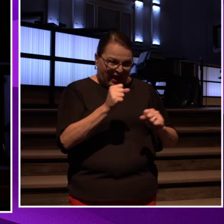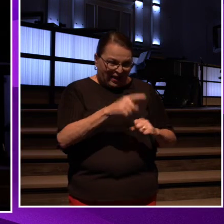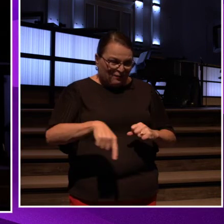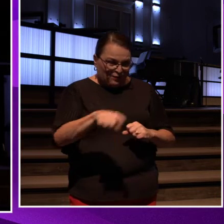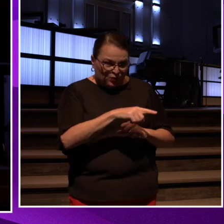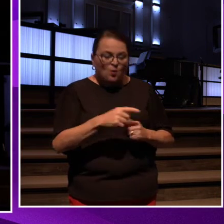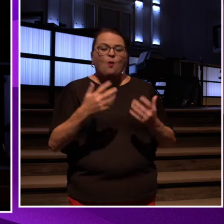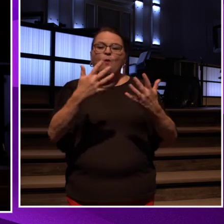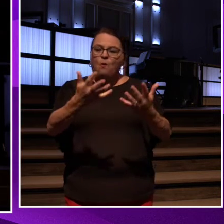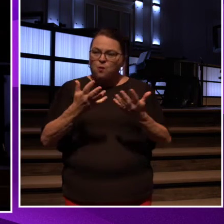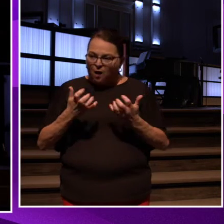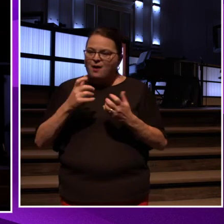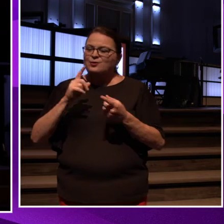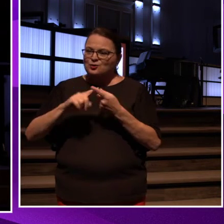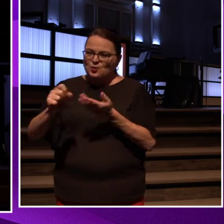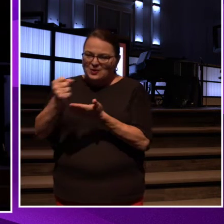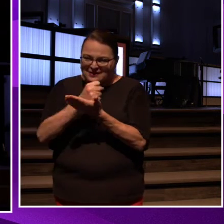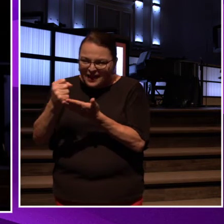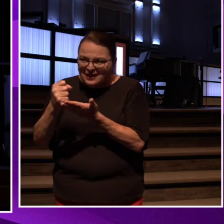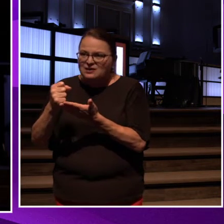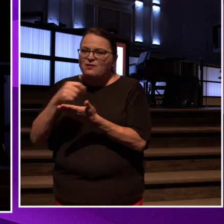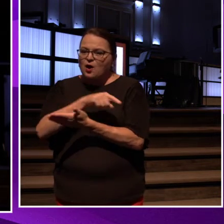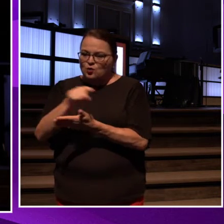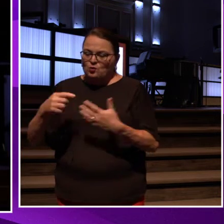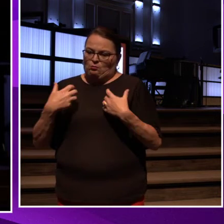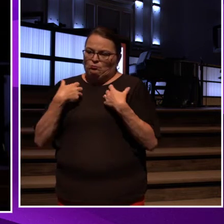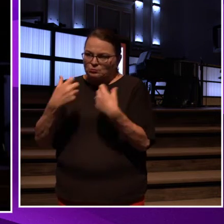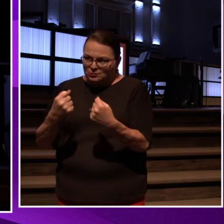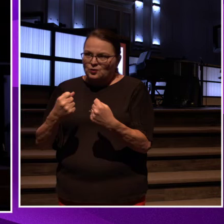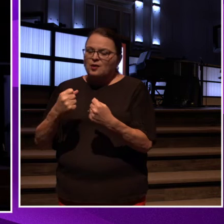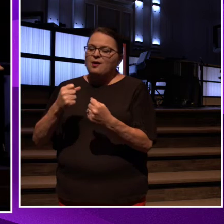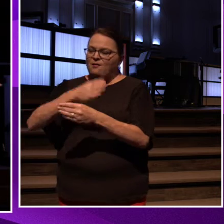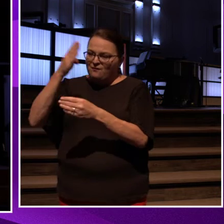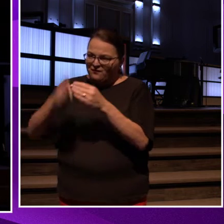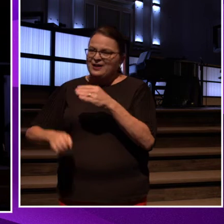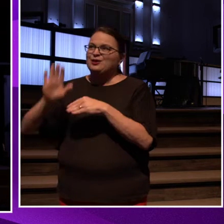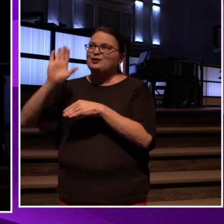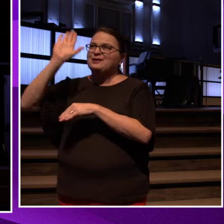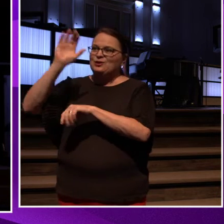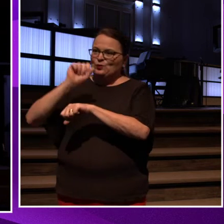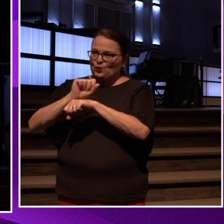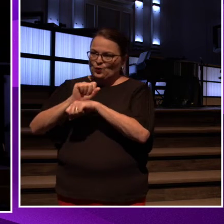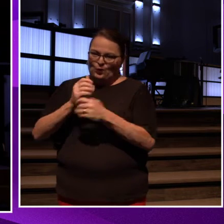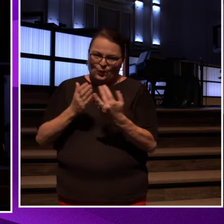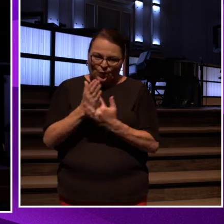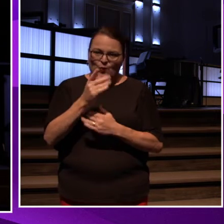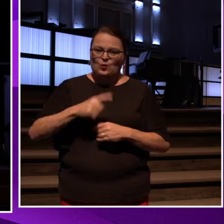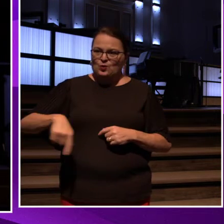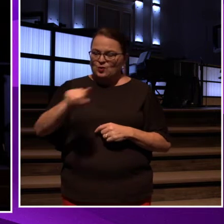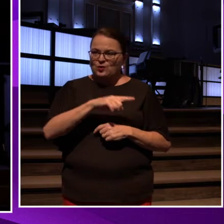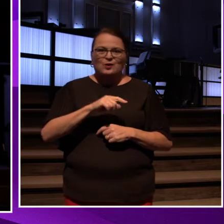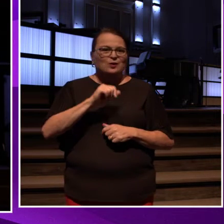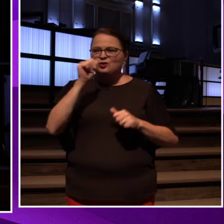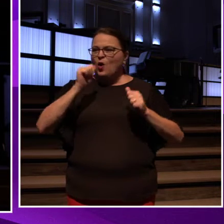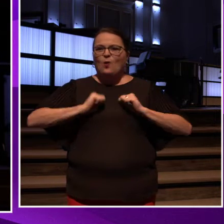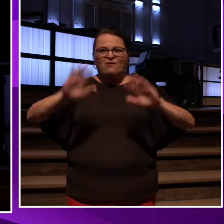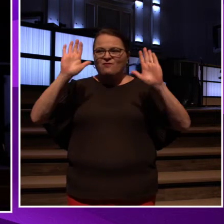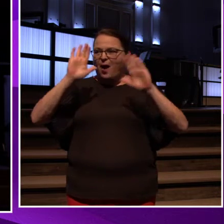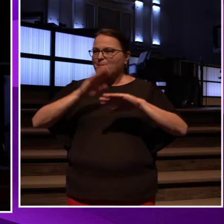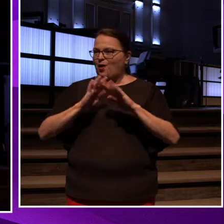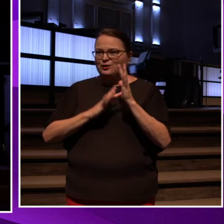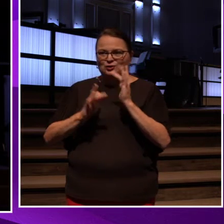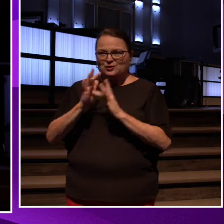to secure you and wants to satisfy you and wants to finish his work in and through you. So don't give up on Jesus